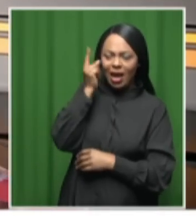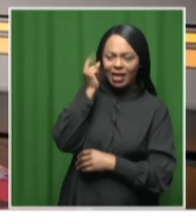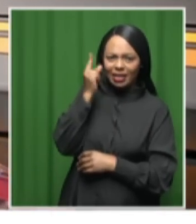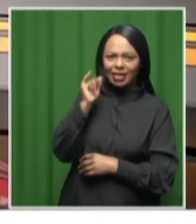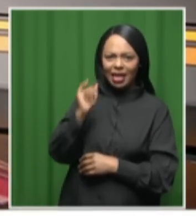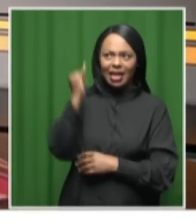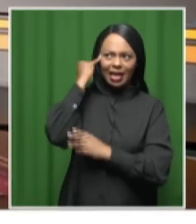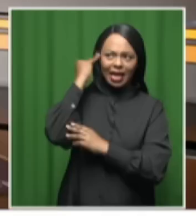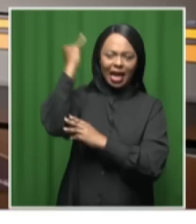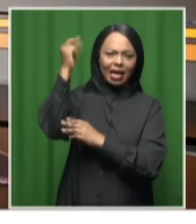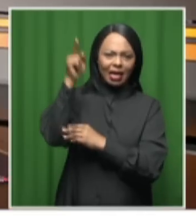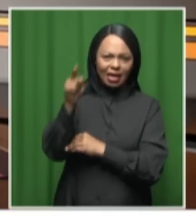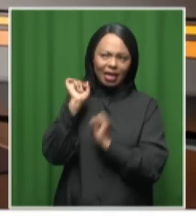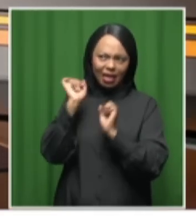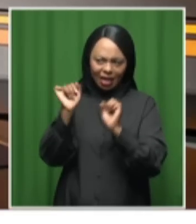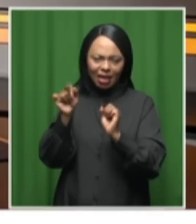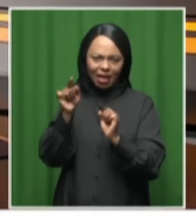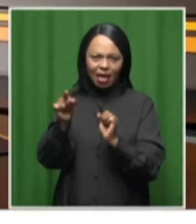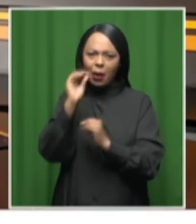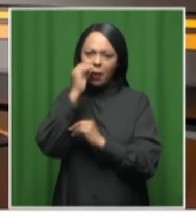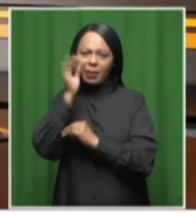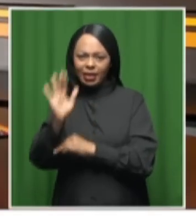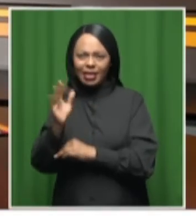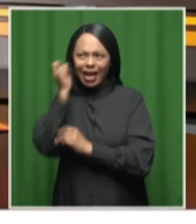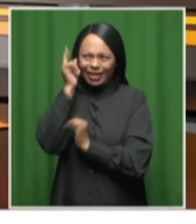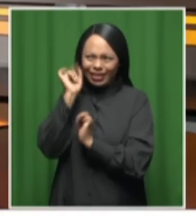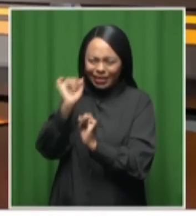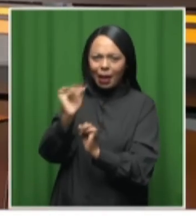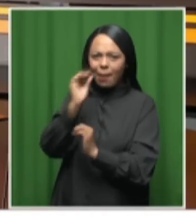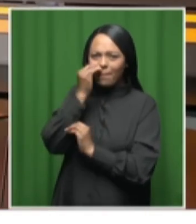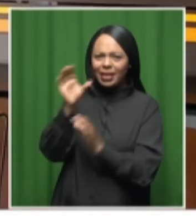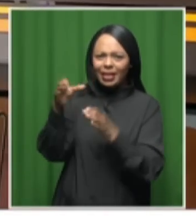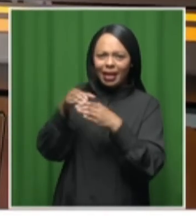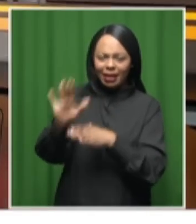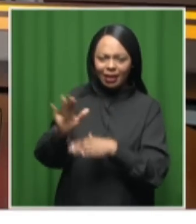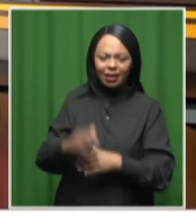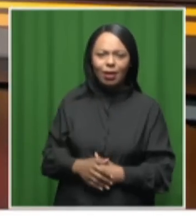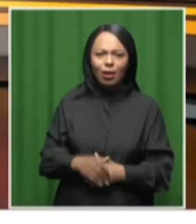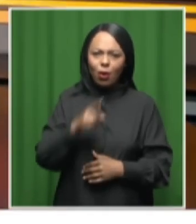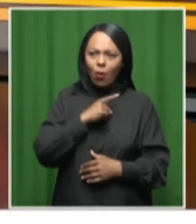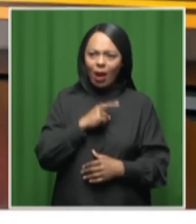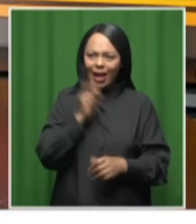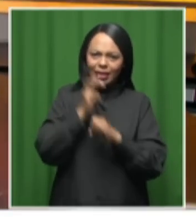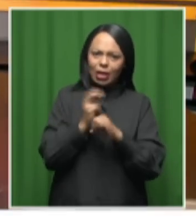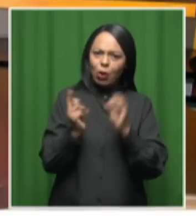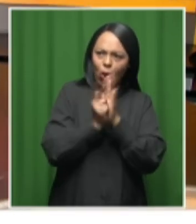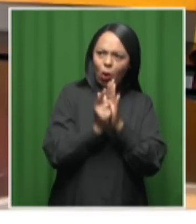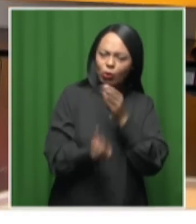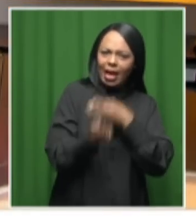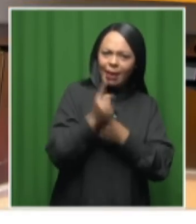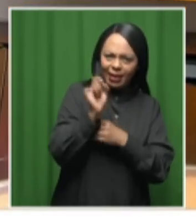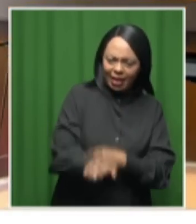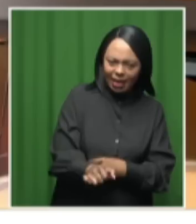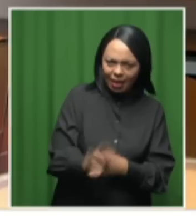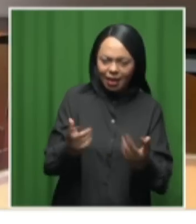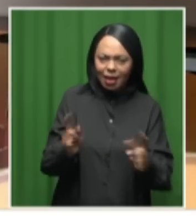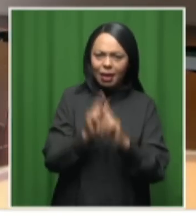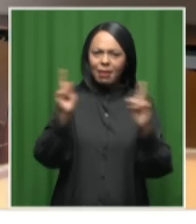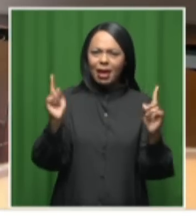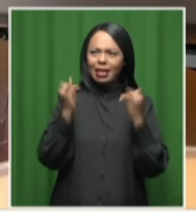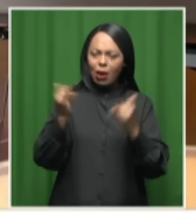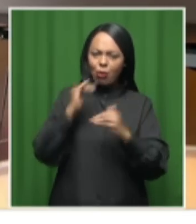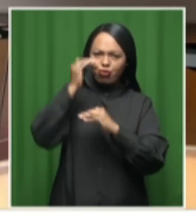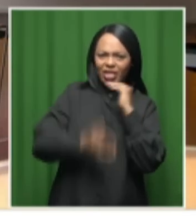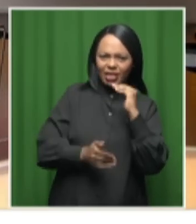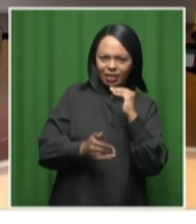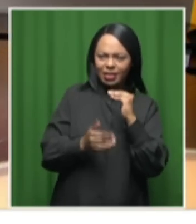lot of emotions that are around this particular case, and rightly so. Rightly so. We need the law to take its course. But, you know, when it comes to the protection